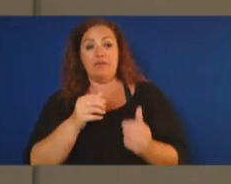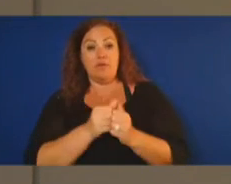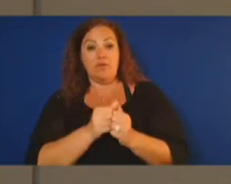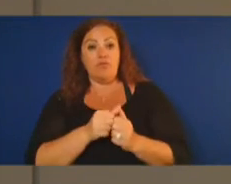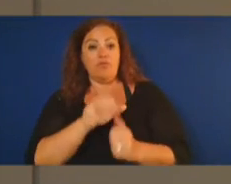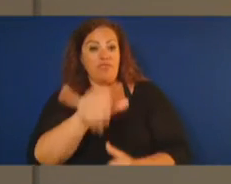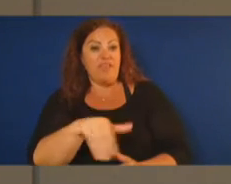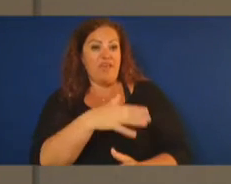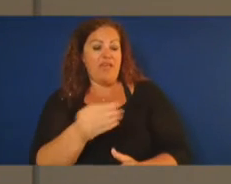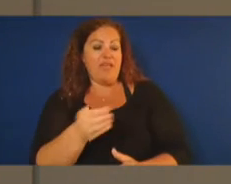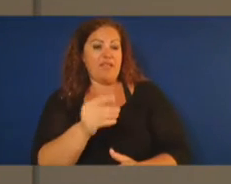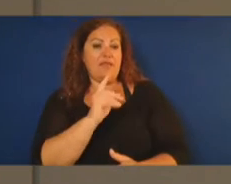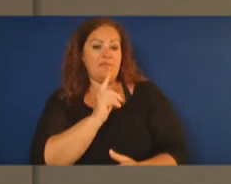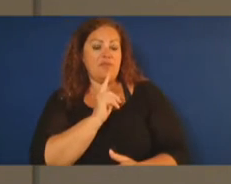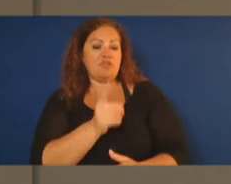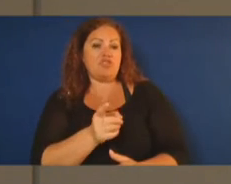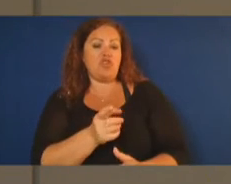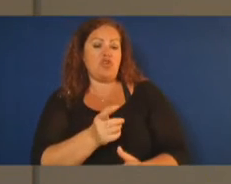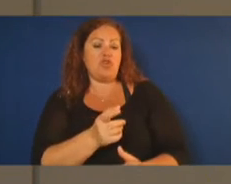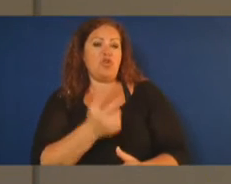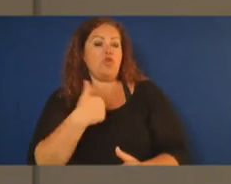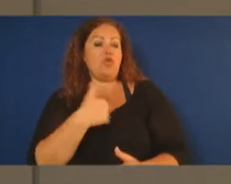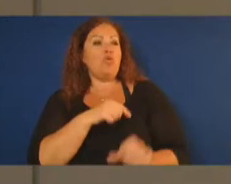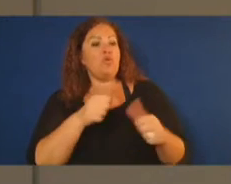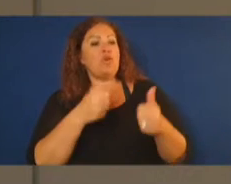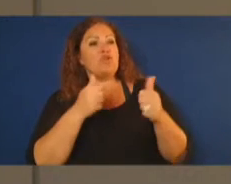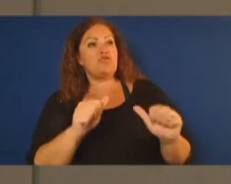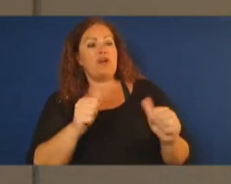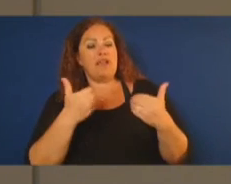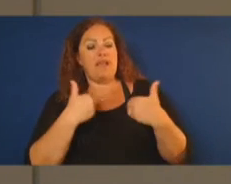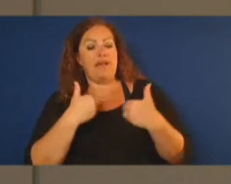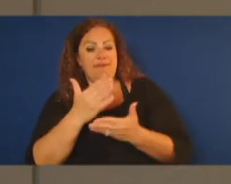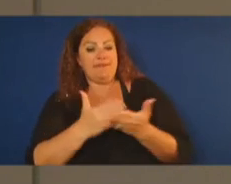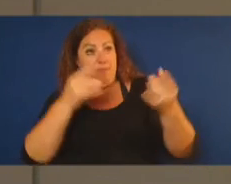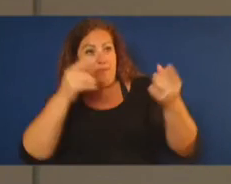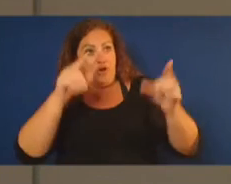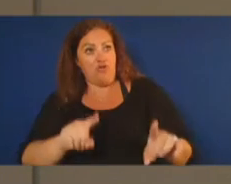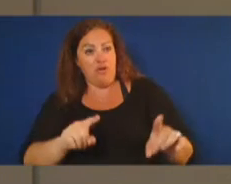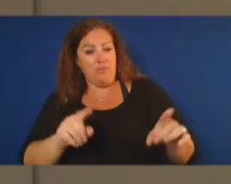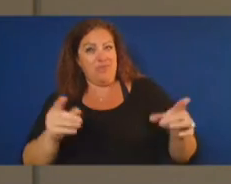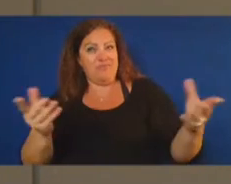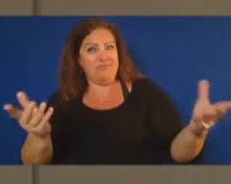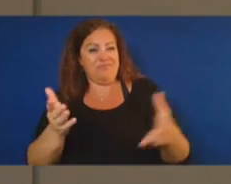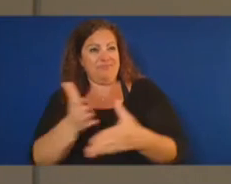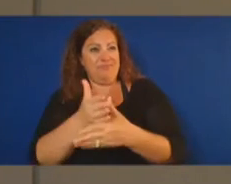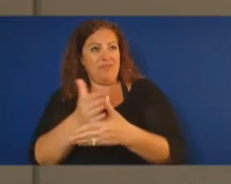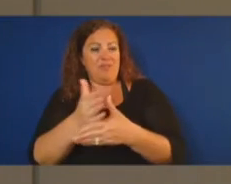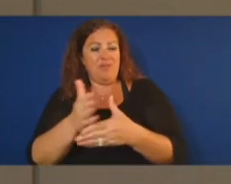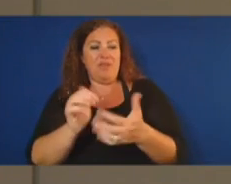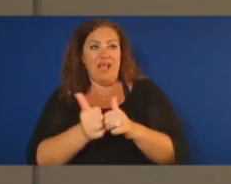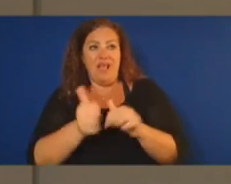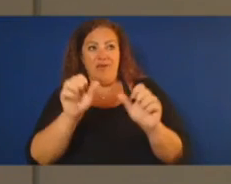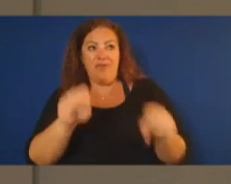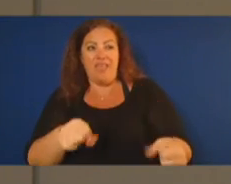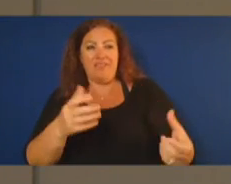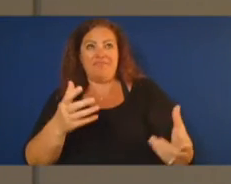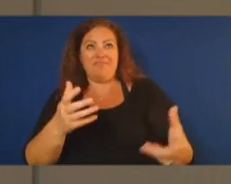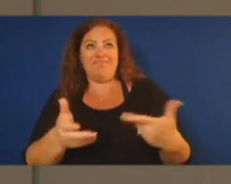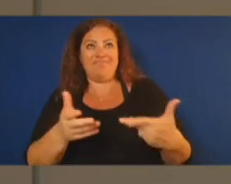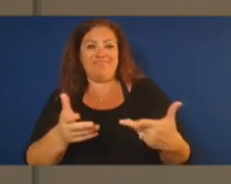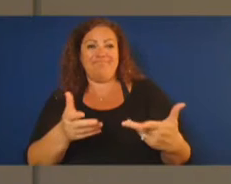sure that you know we can try to come to some sort of agreement in how we get there and how um we